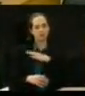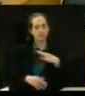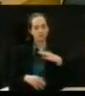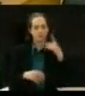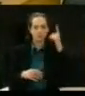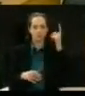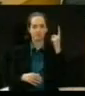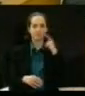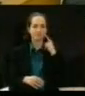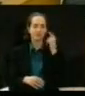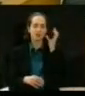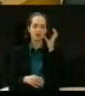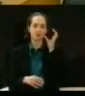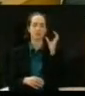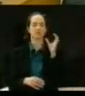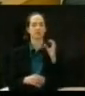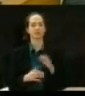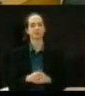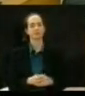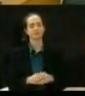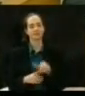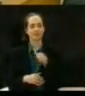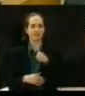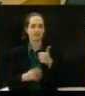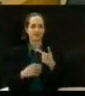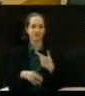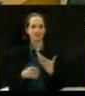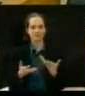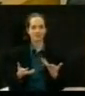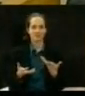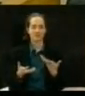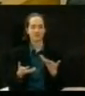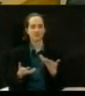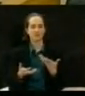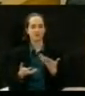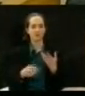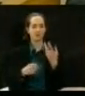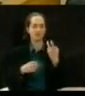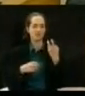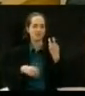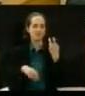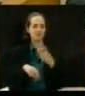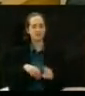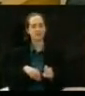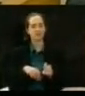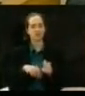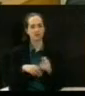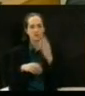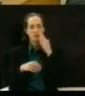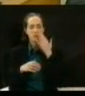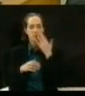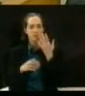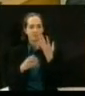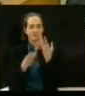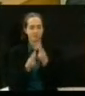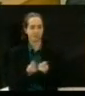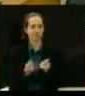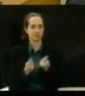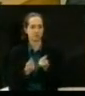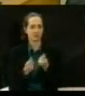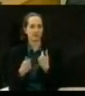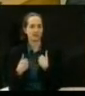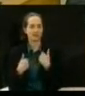Otherwise, we might be hard put to know what a solution is, because I mean there are answers that you must do, can do.